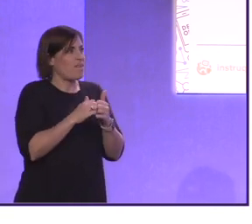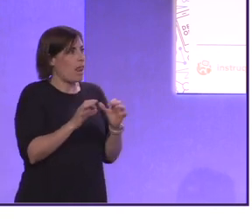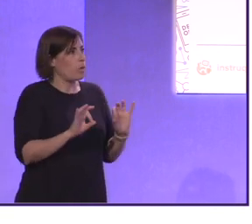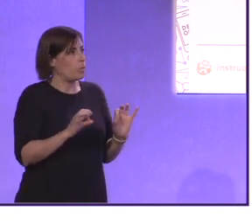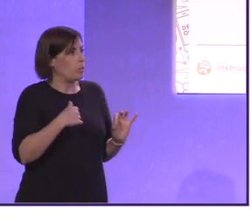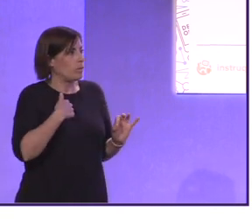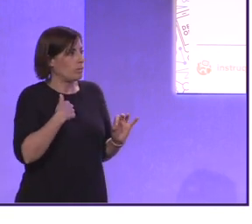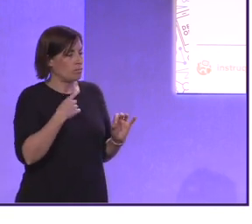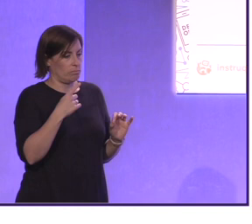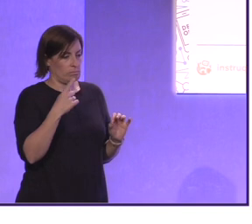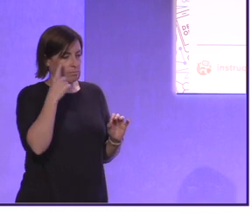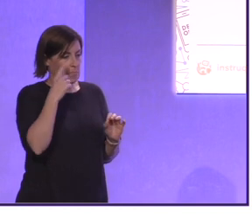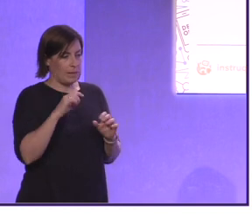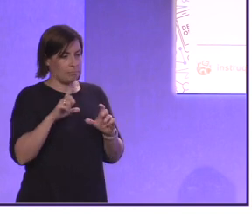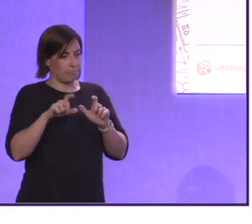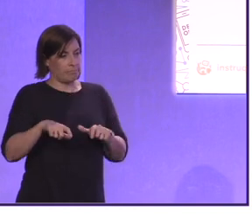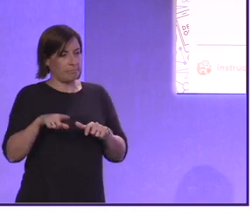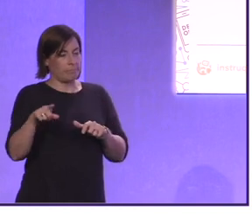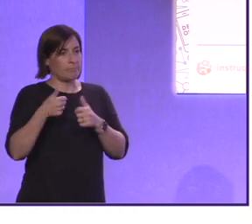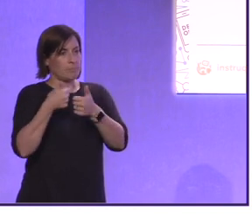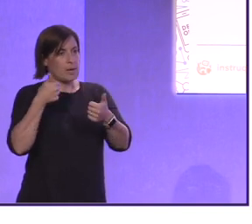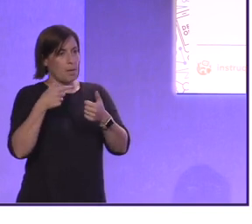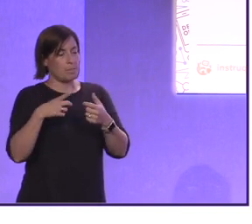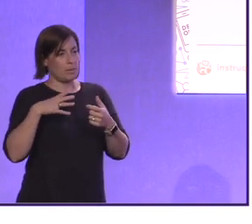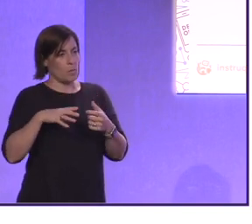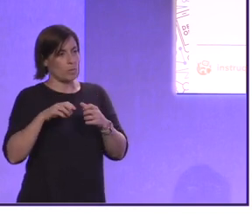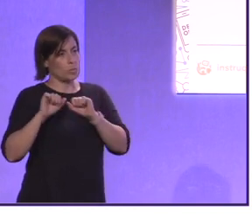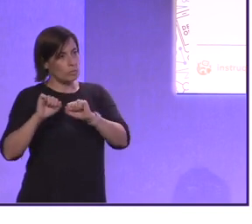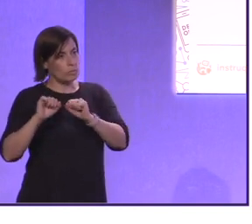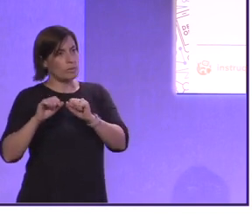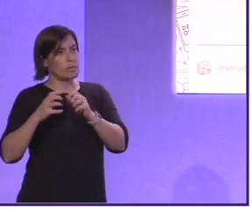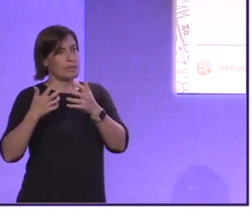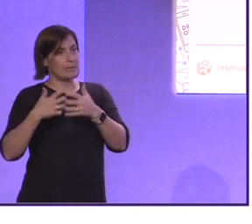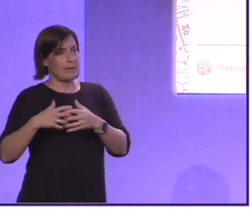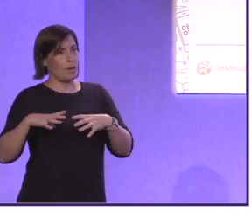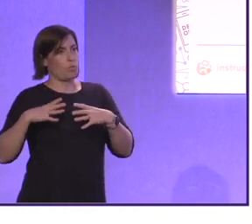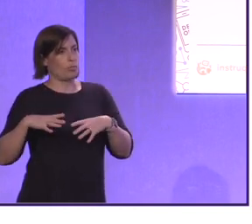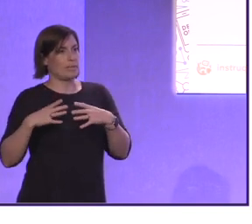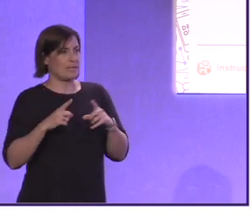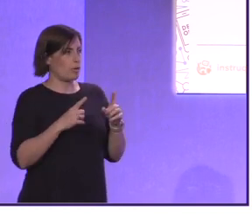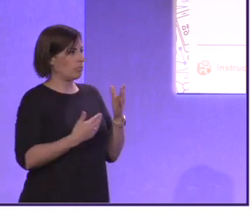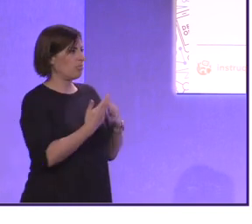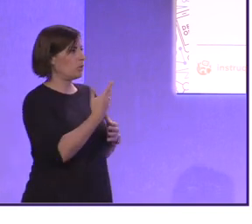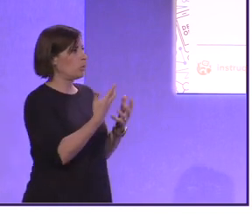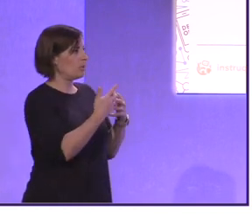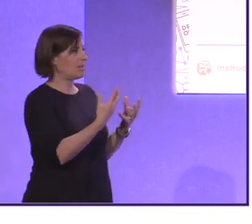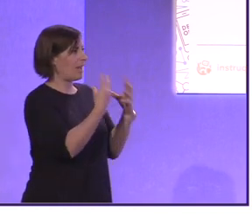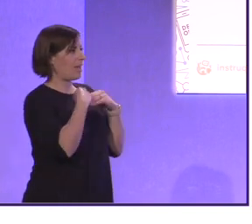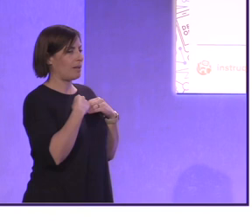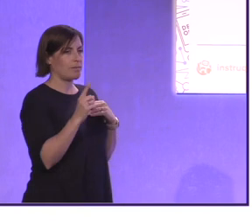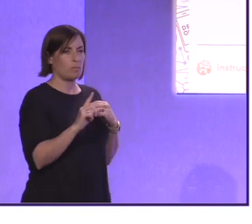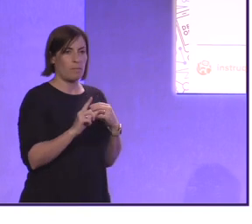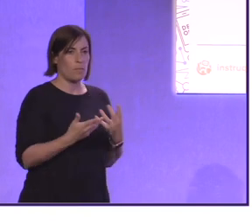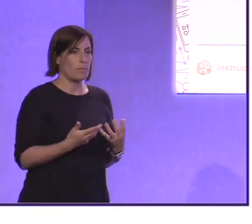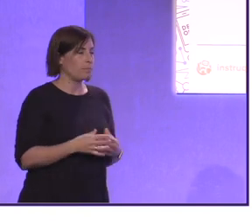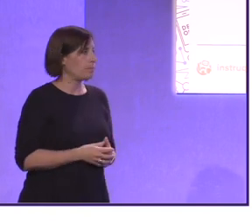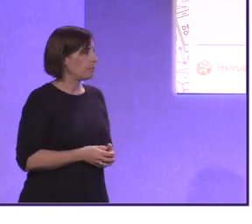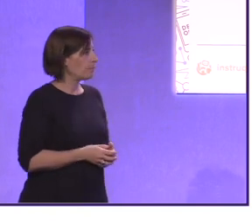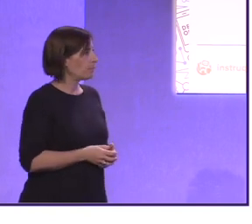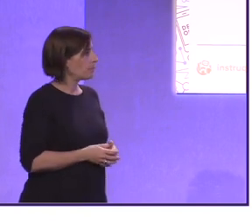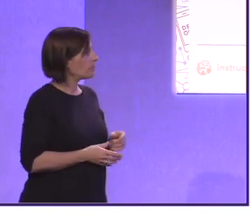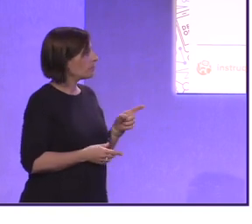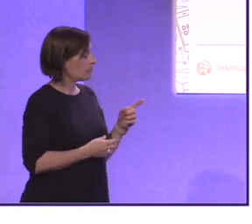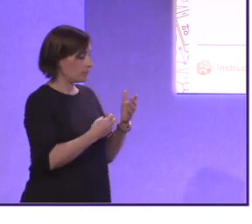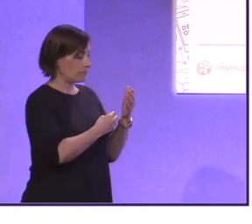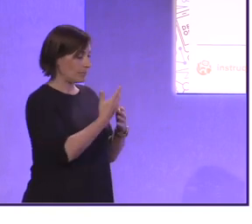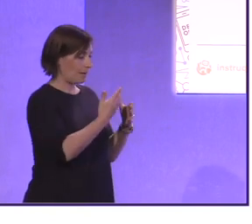in the company following through on their existing tech strategy. Talking stakeholders, when we make choices as